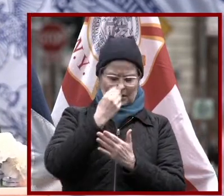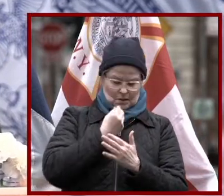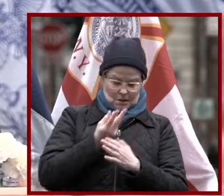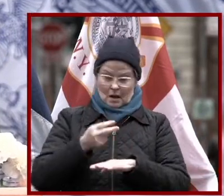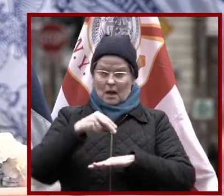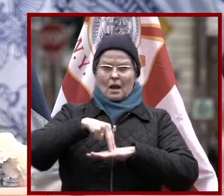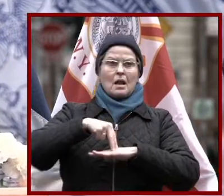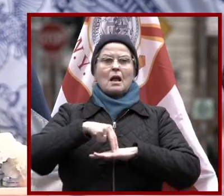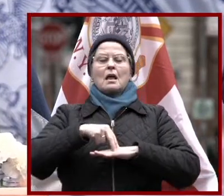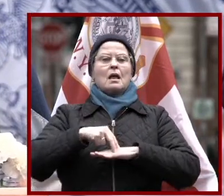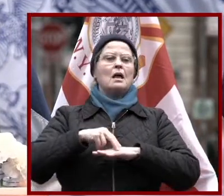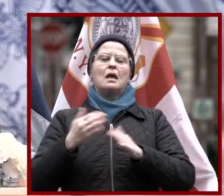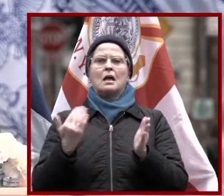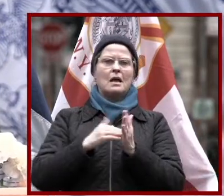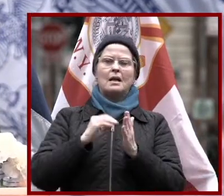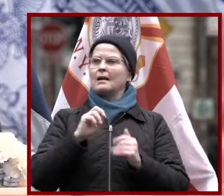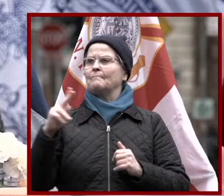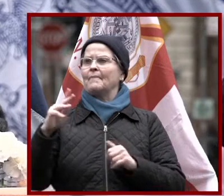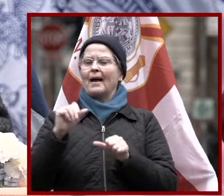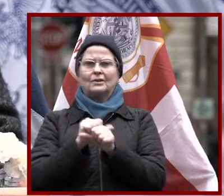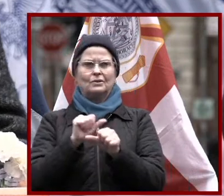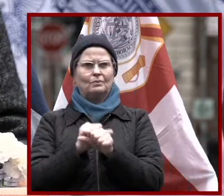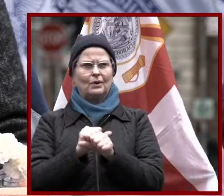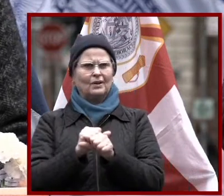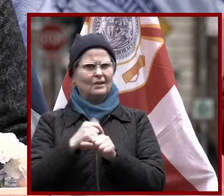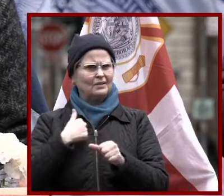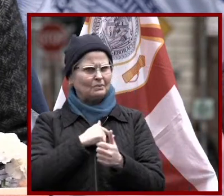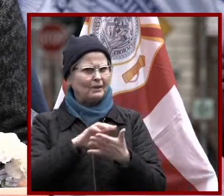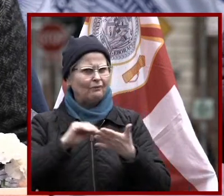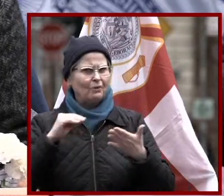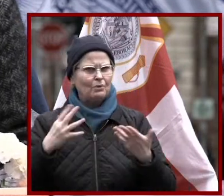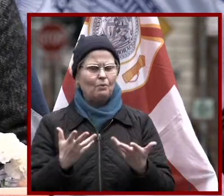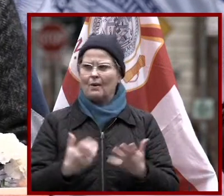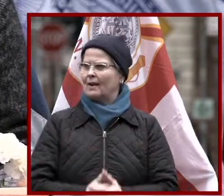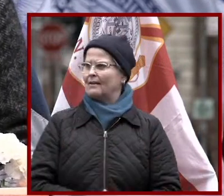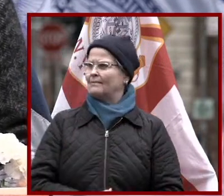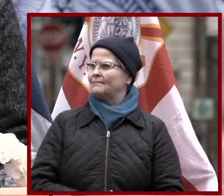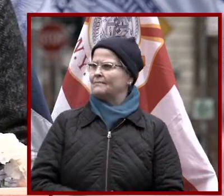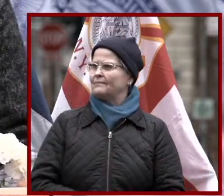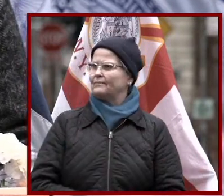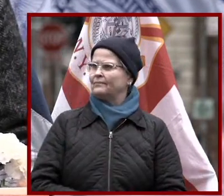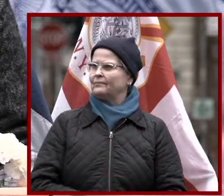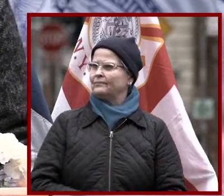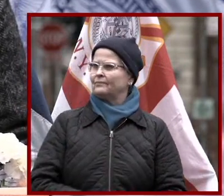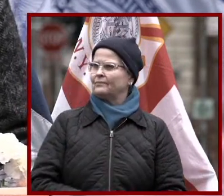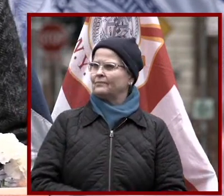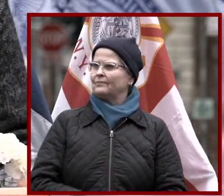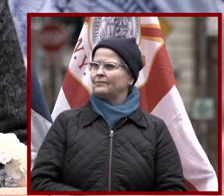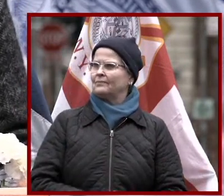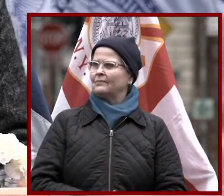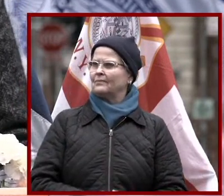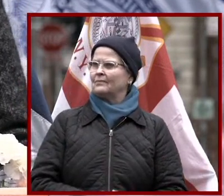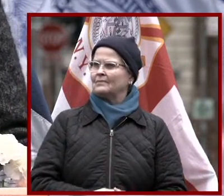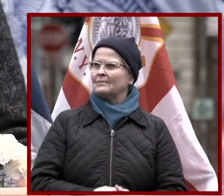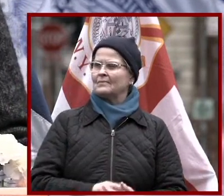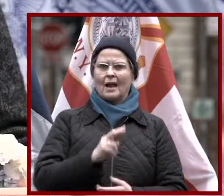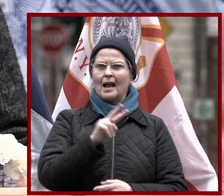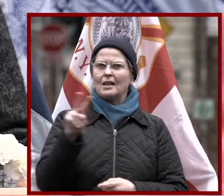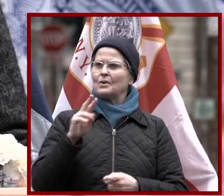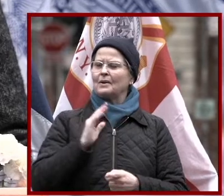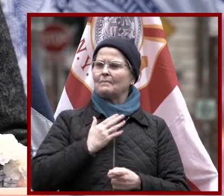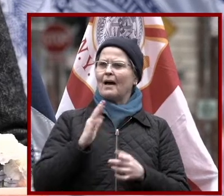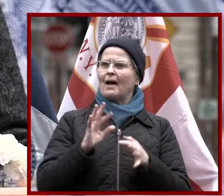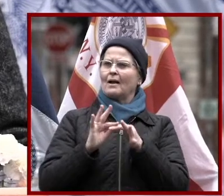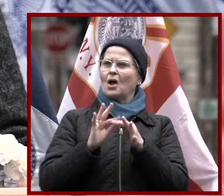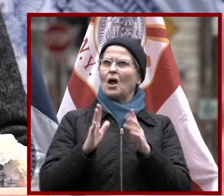to work. And so what have we learned? I look at my colleagues in the city